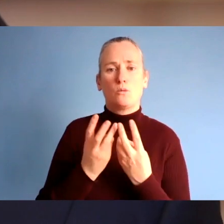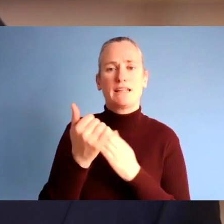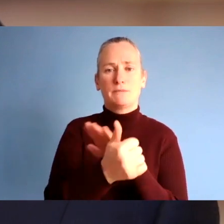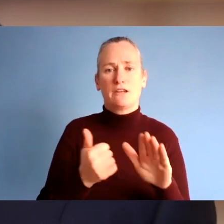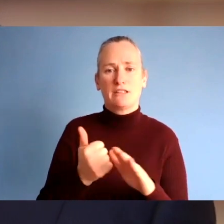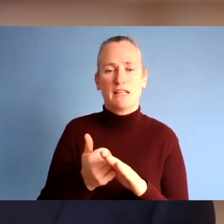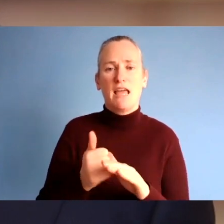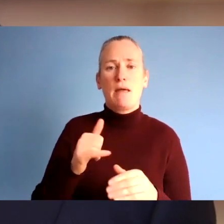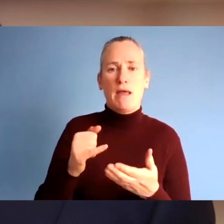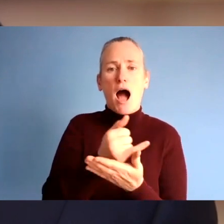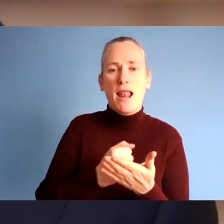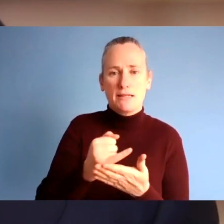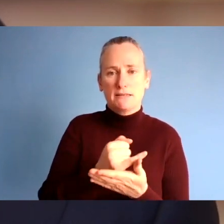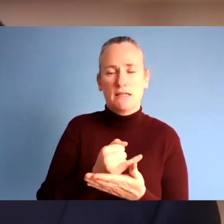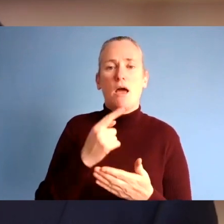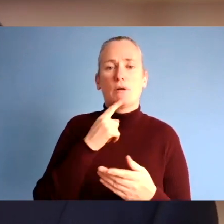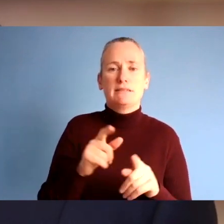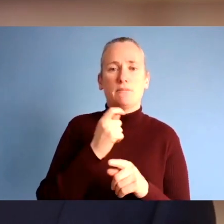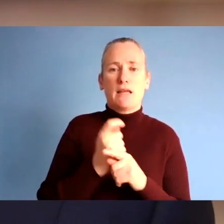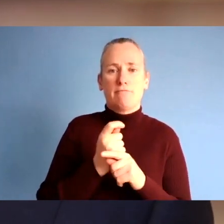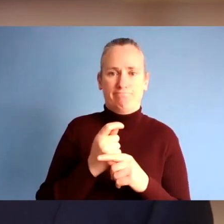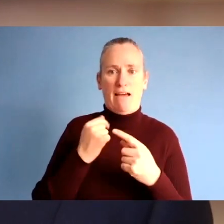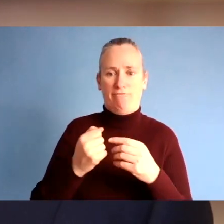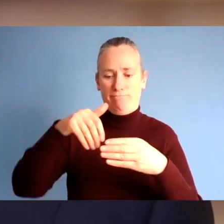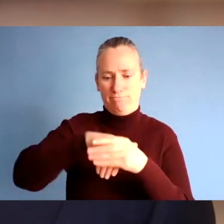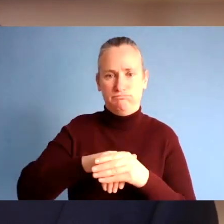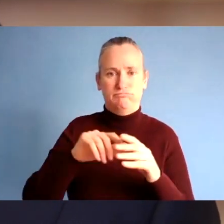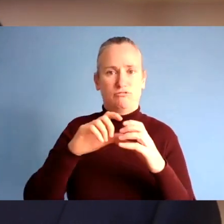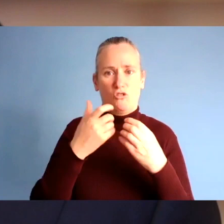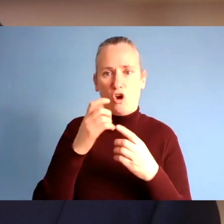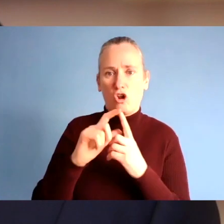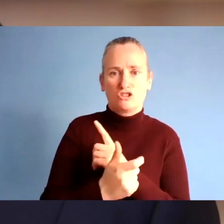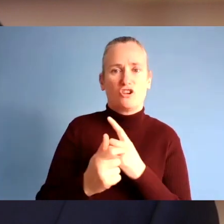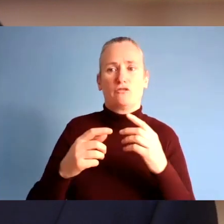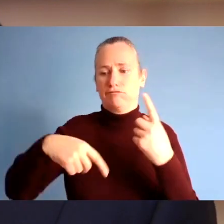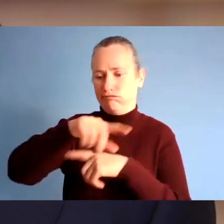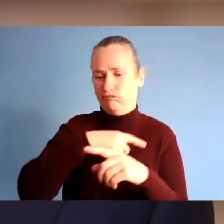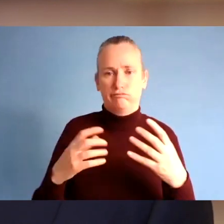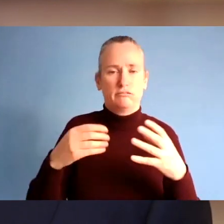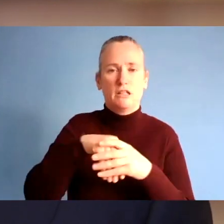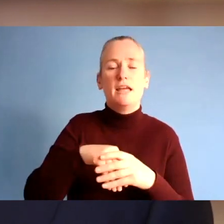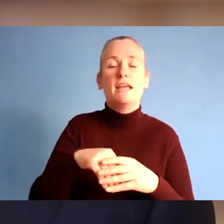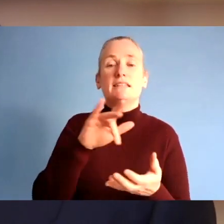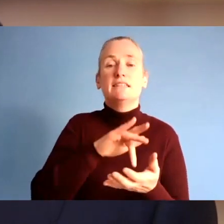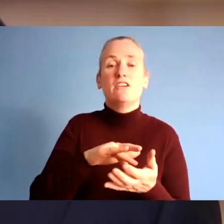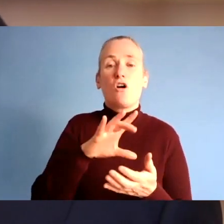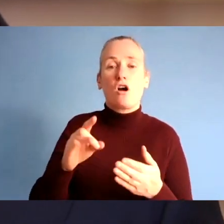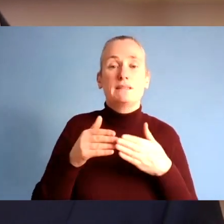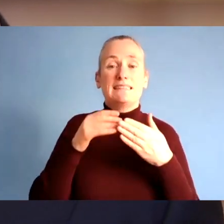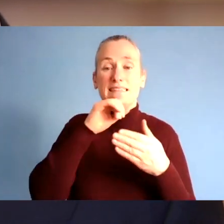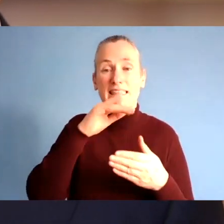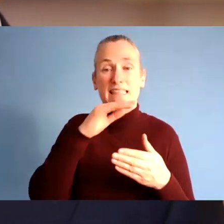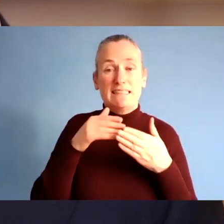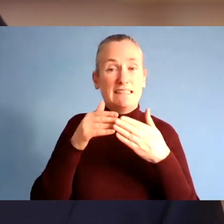we may be an island, we are a cosmopolitan people. The city of Cork is a maritime city which has traded